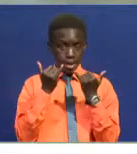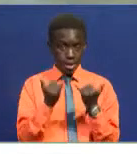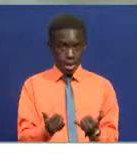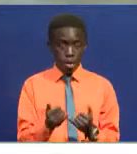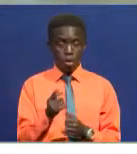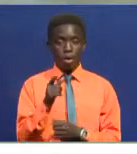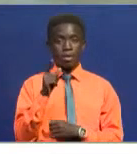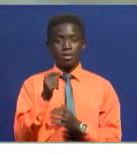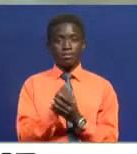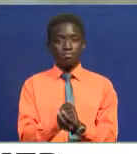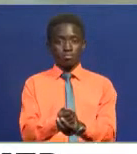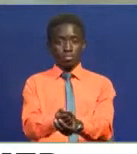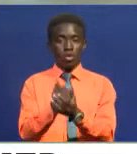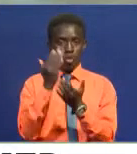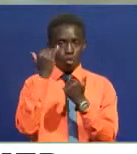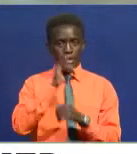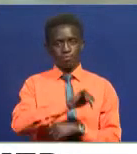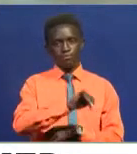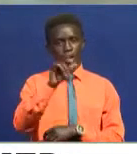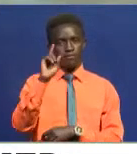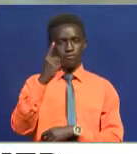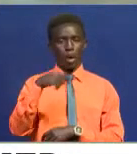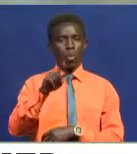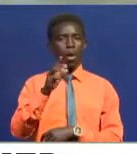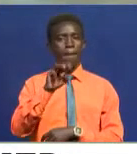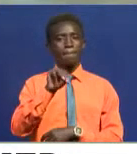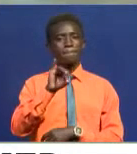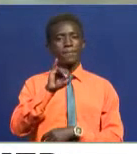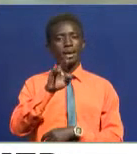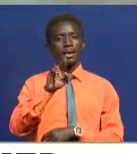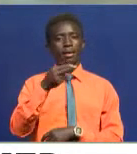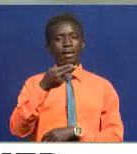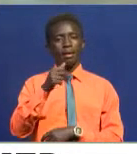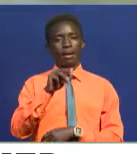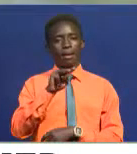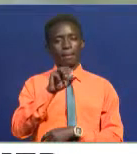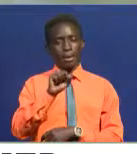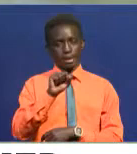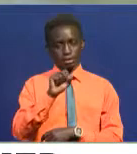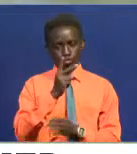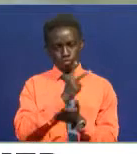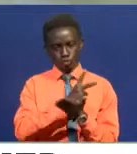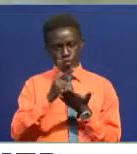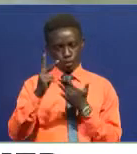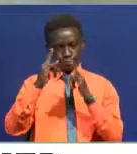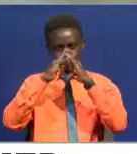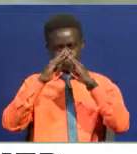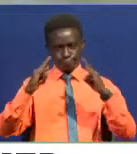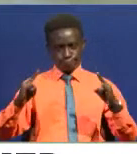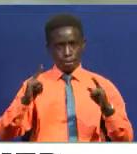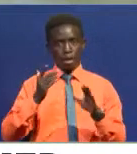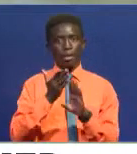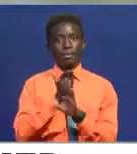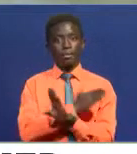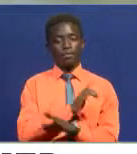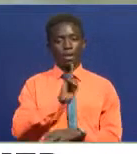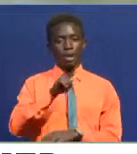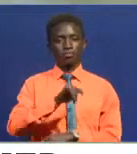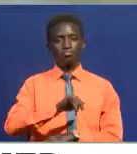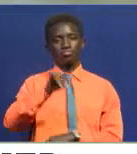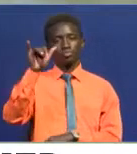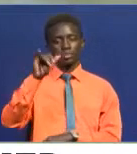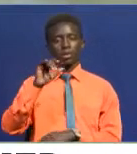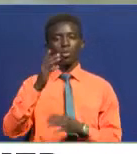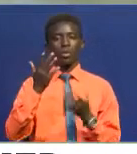to leave for Miramas tonight for a two-week training camp before travelling to Paris for the Olympics. The